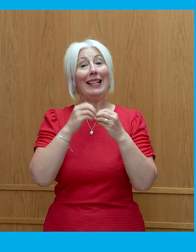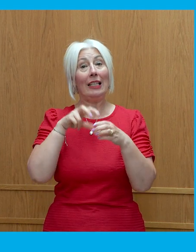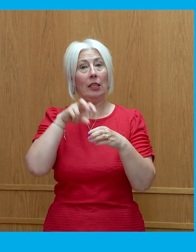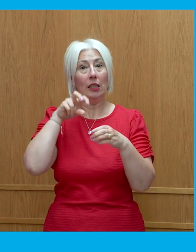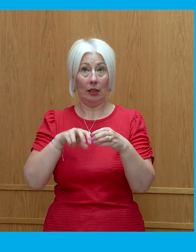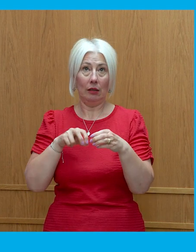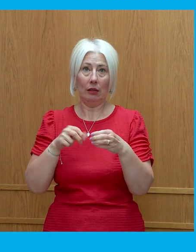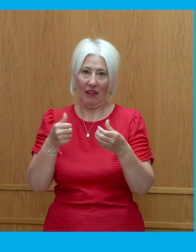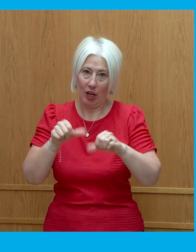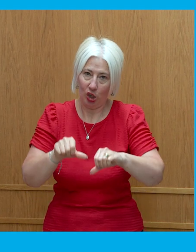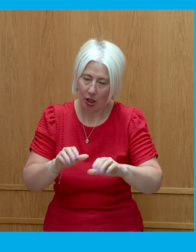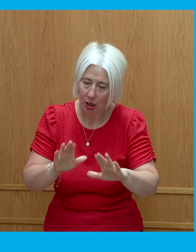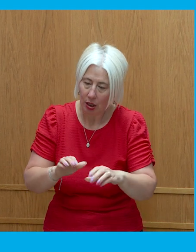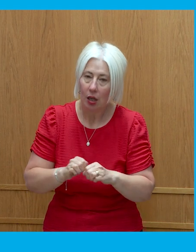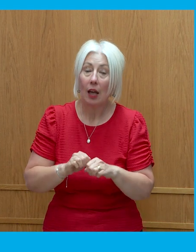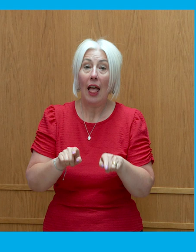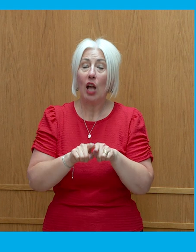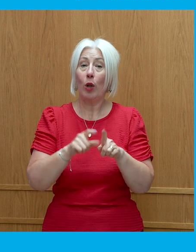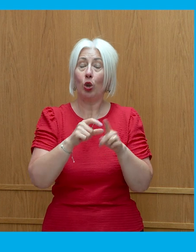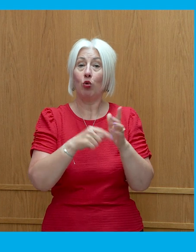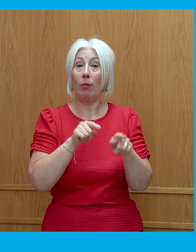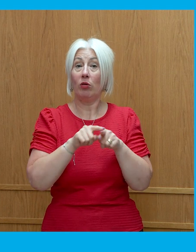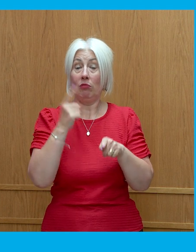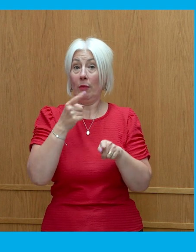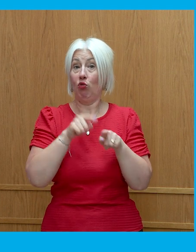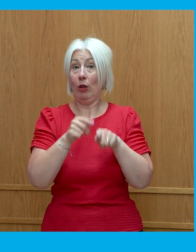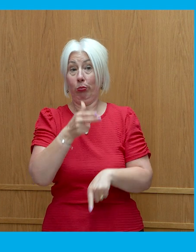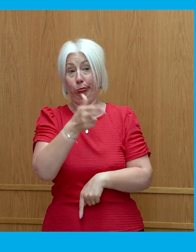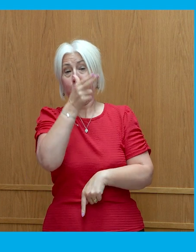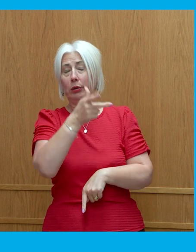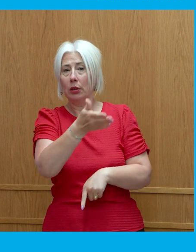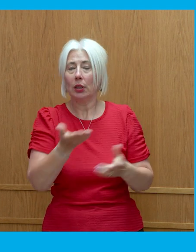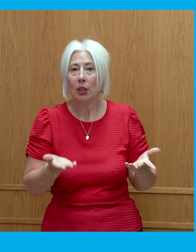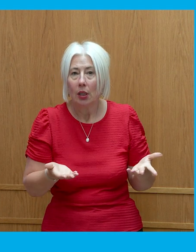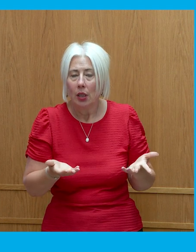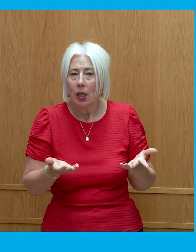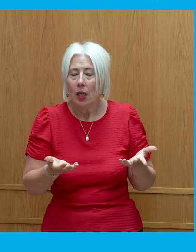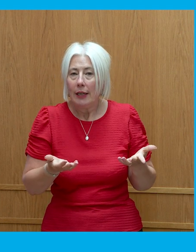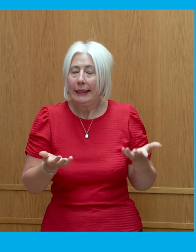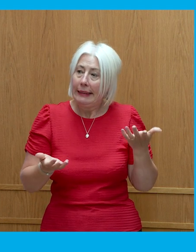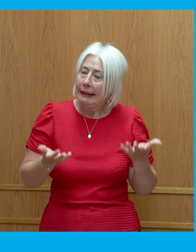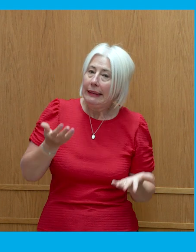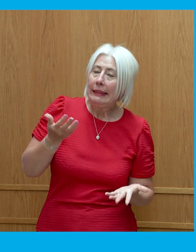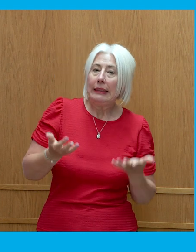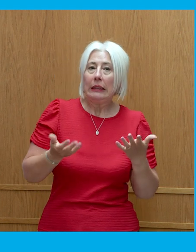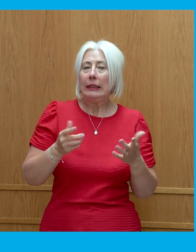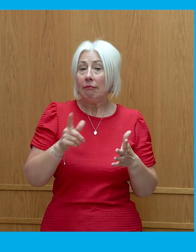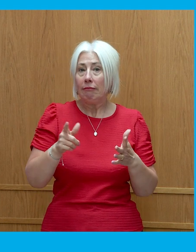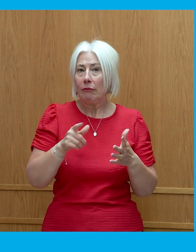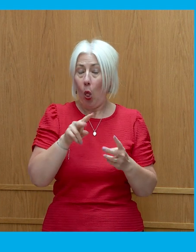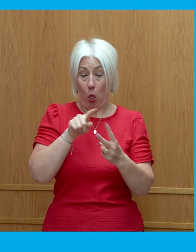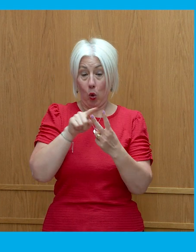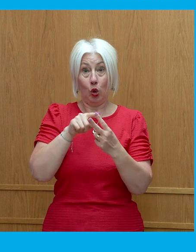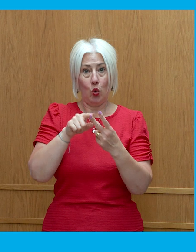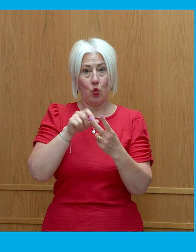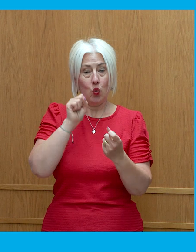eventually and the assassination attempt that Noemi mentioned, how important are those two